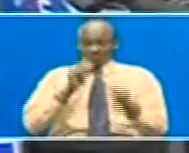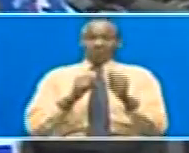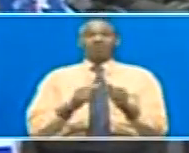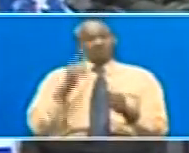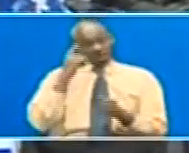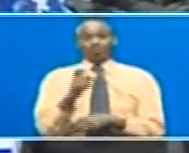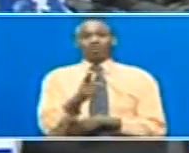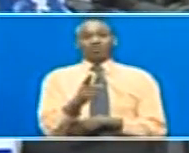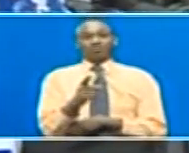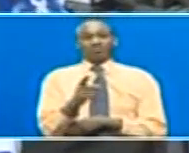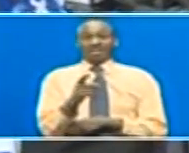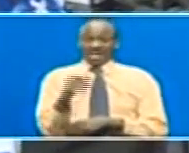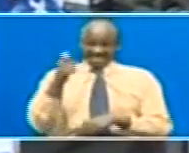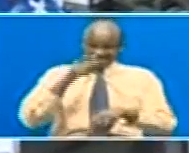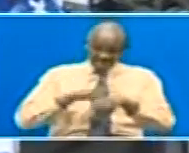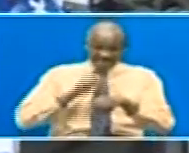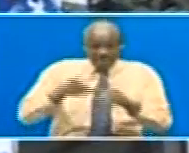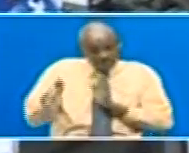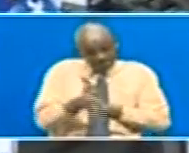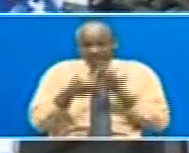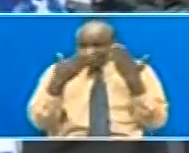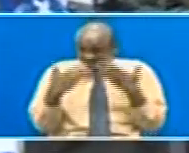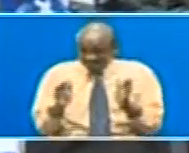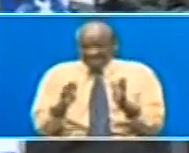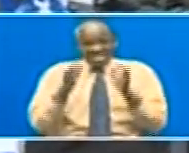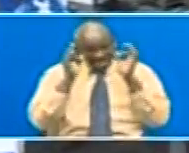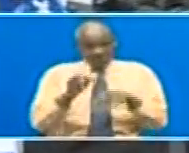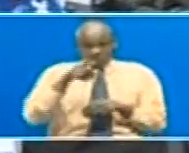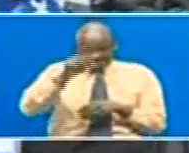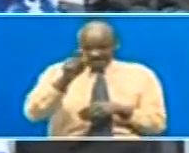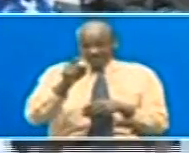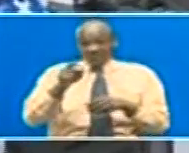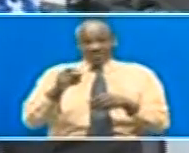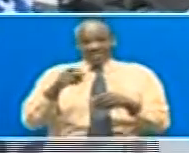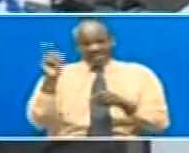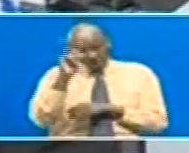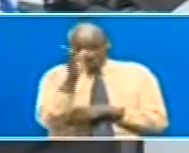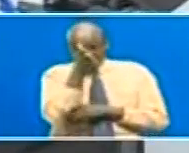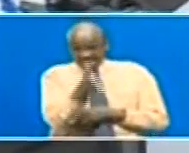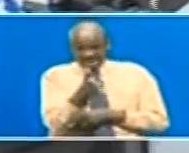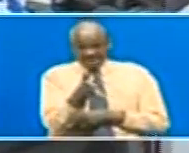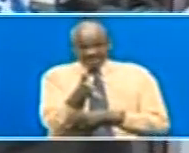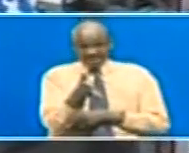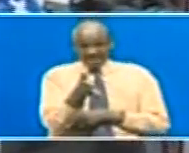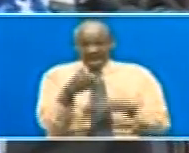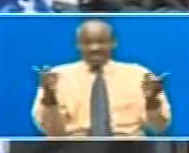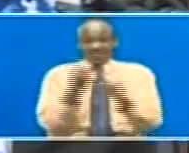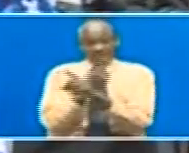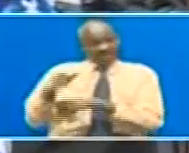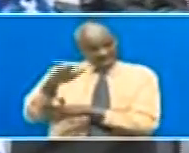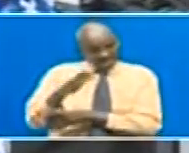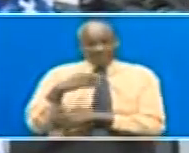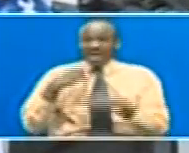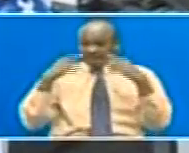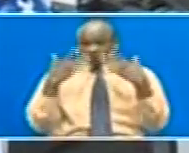anytime after midnight today, if no station in Nairobi and the other areas that